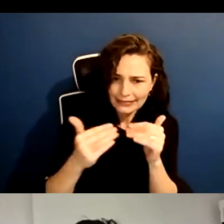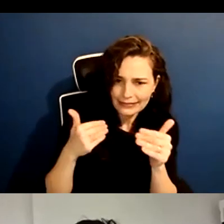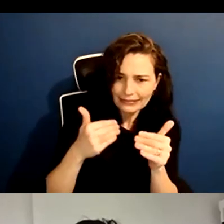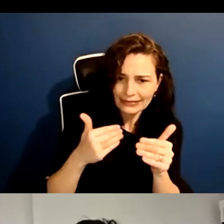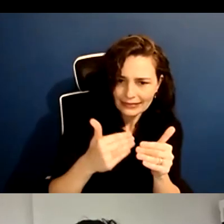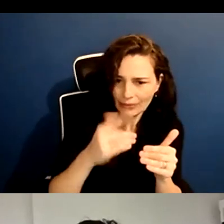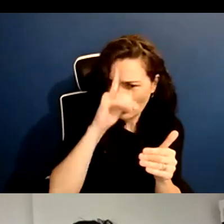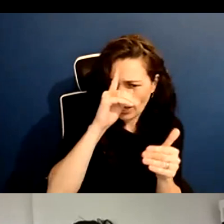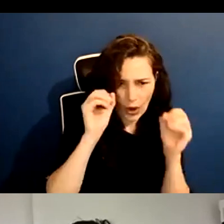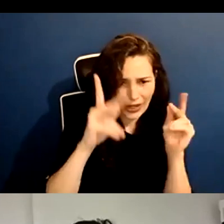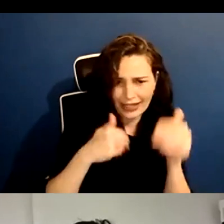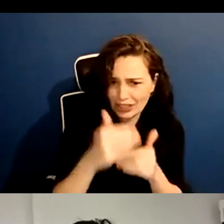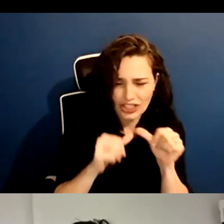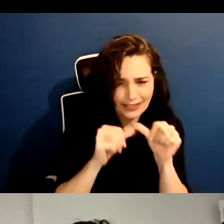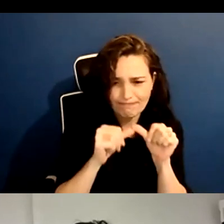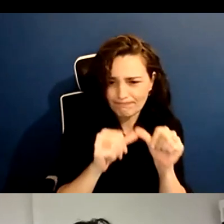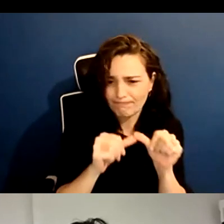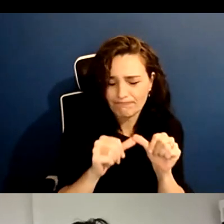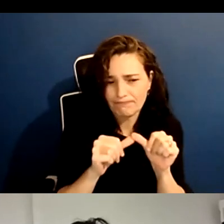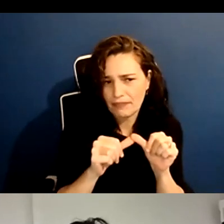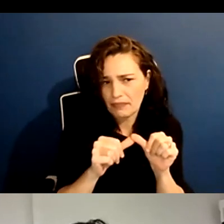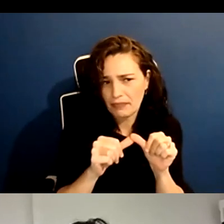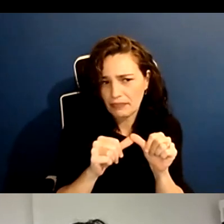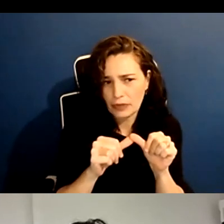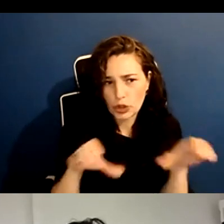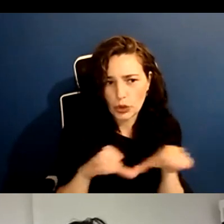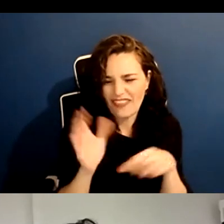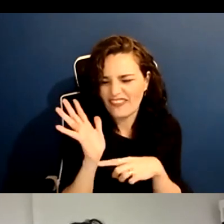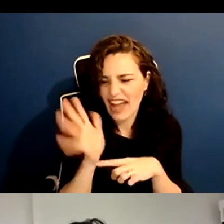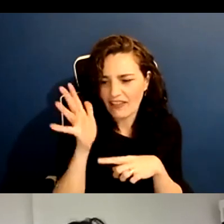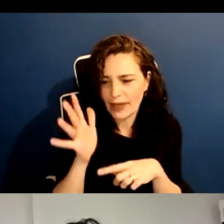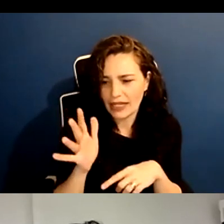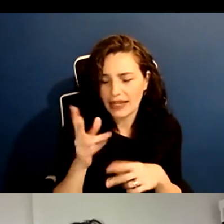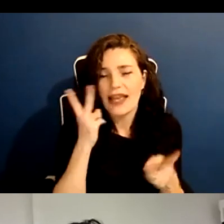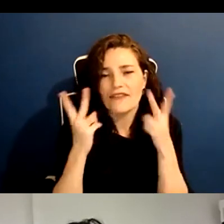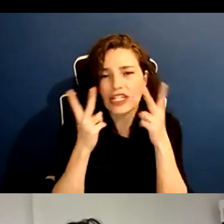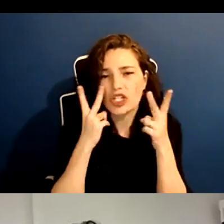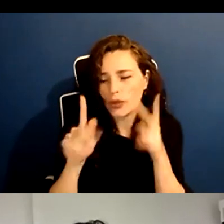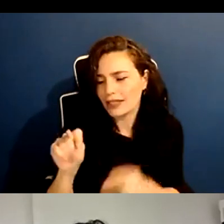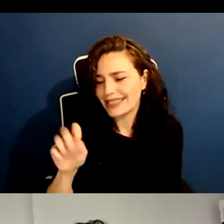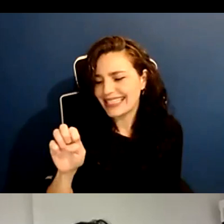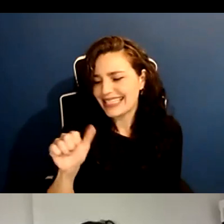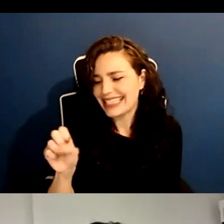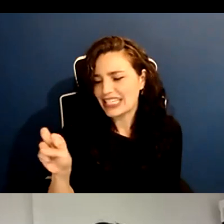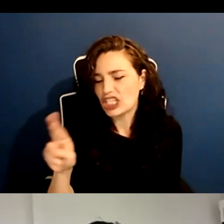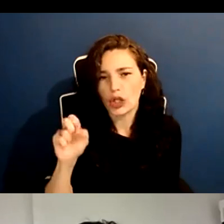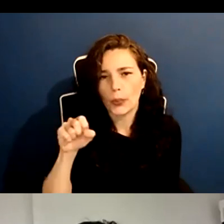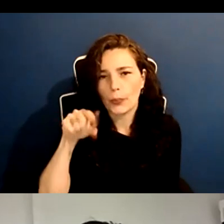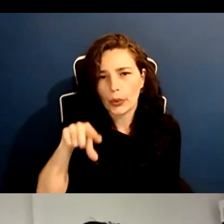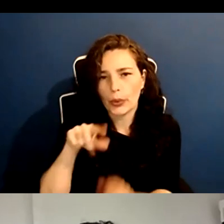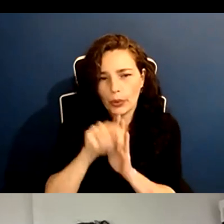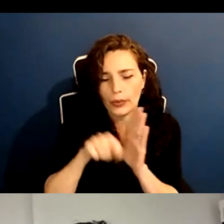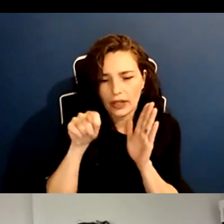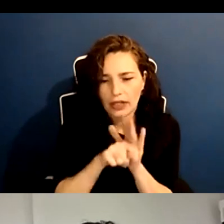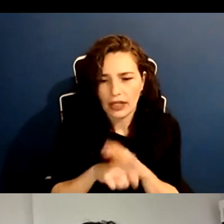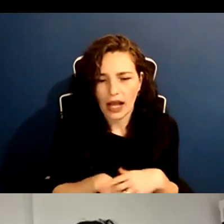we managed to put a 5-minute visual teaser, which Zippy worked on and did the editing herself. Mm-hmm. And I was doing the